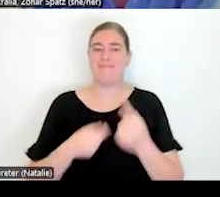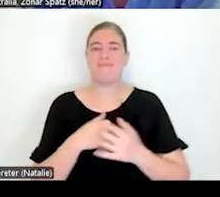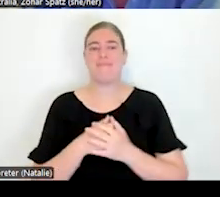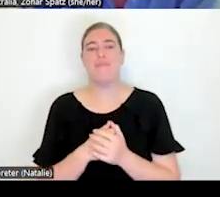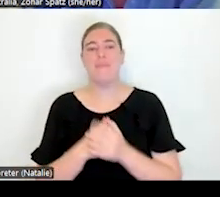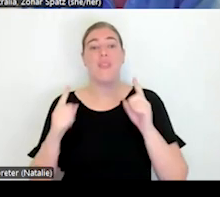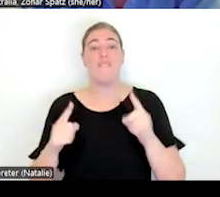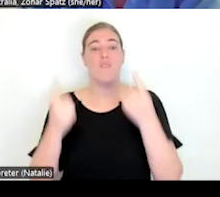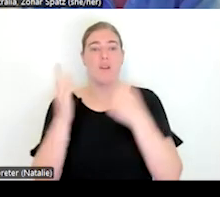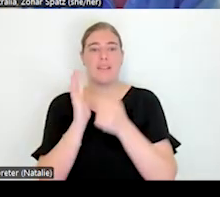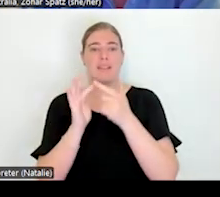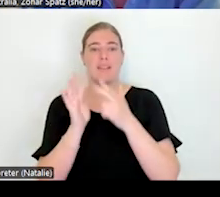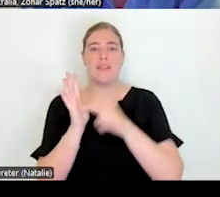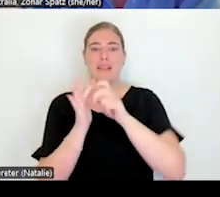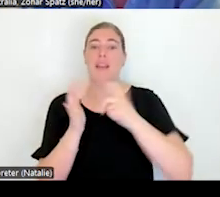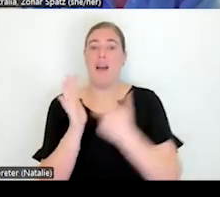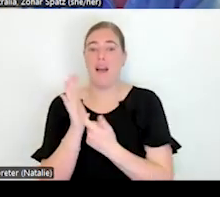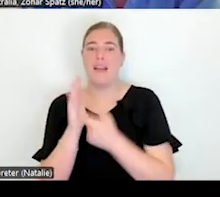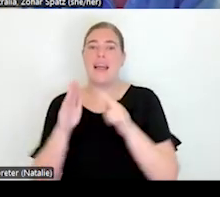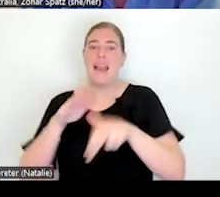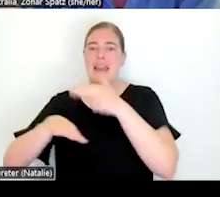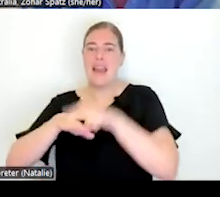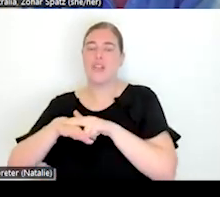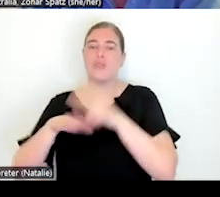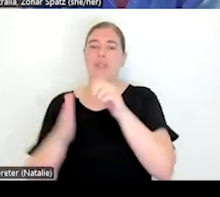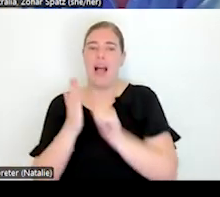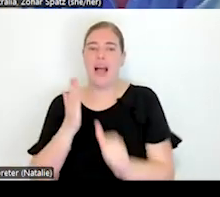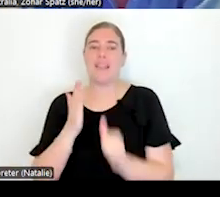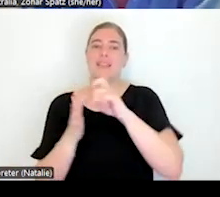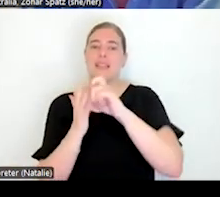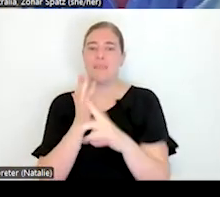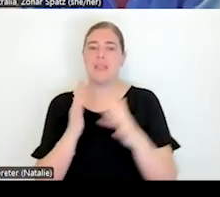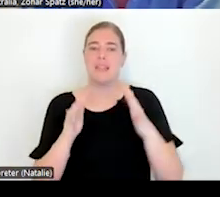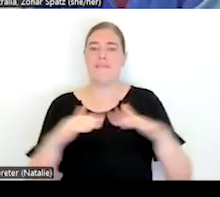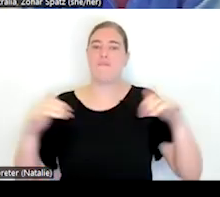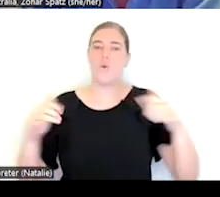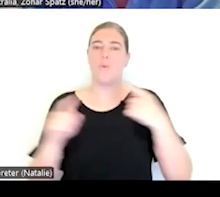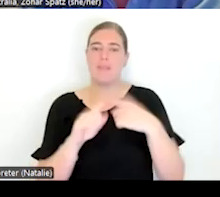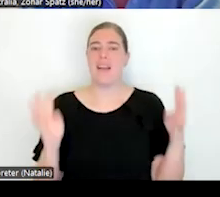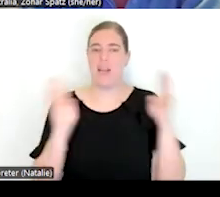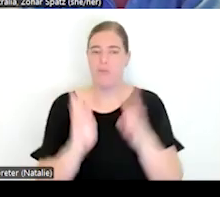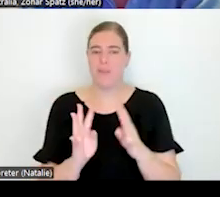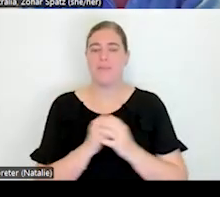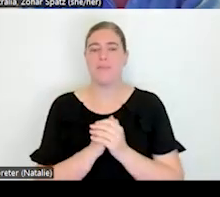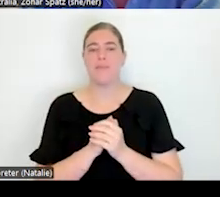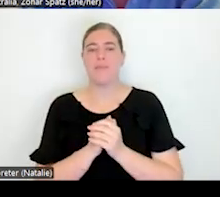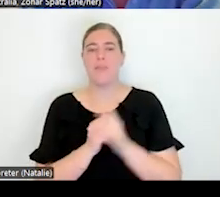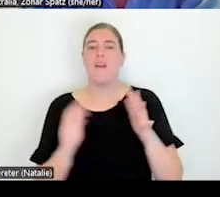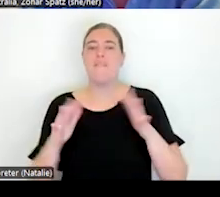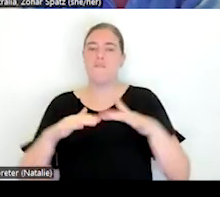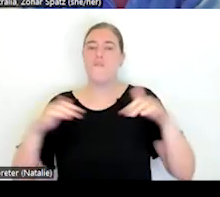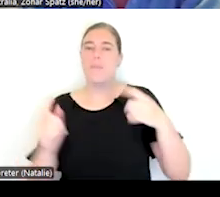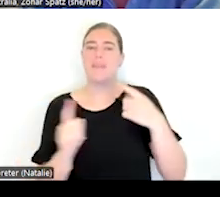tender is the National Arts and Disability Forums and Gatherings. These forums and gatherings will ensure deaf